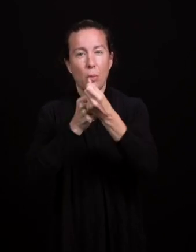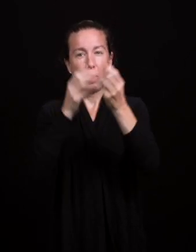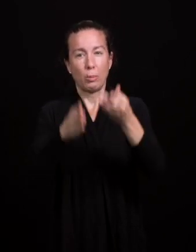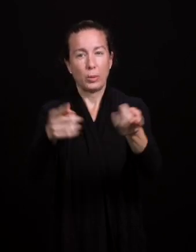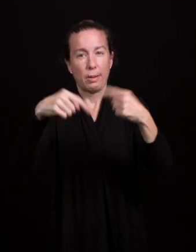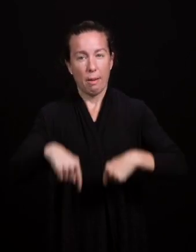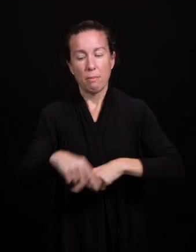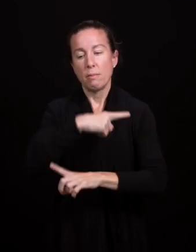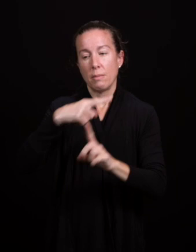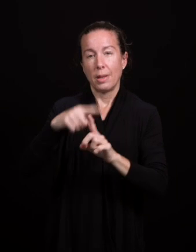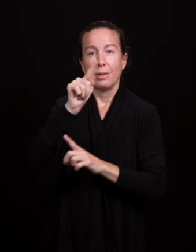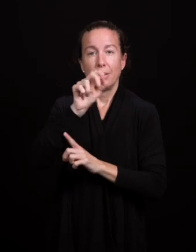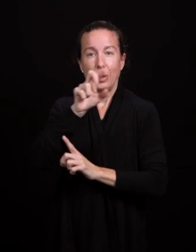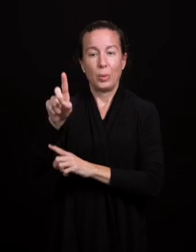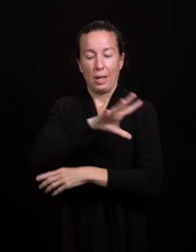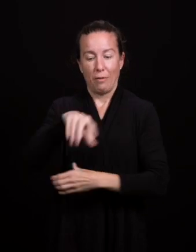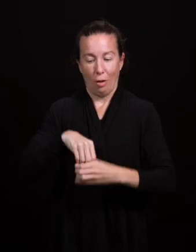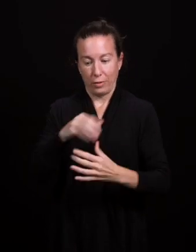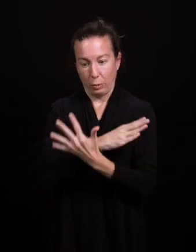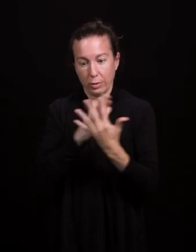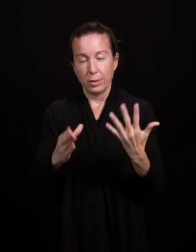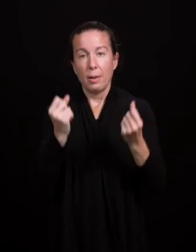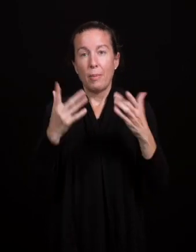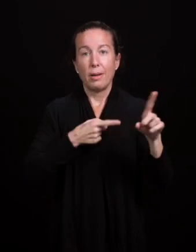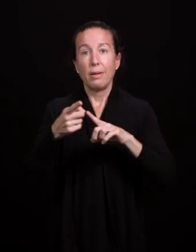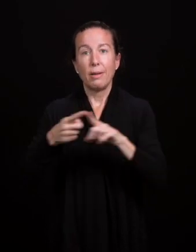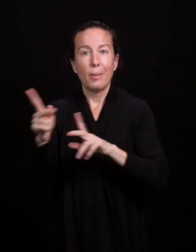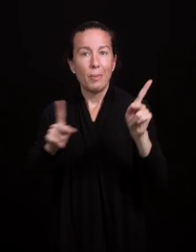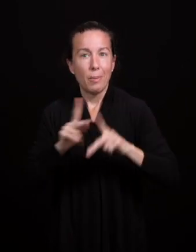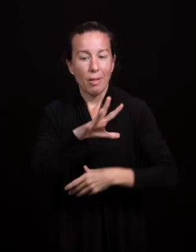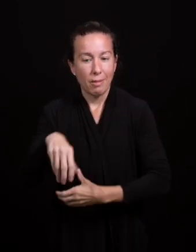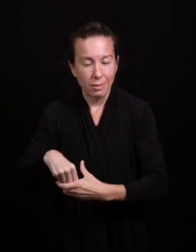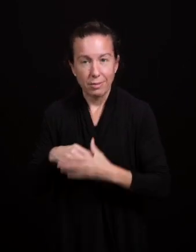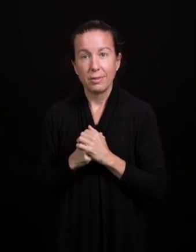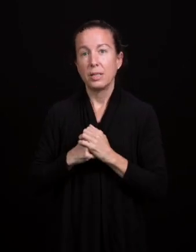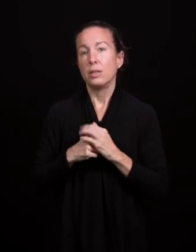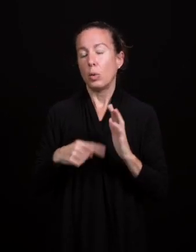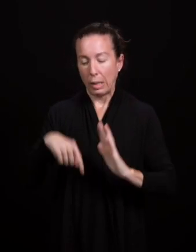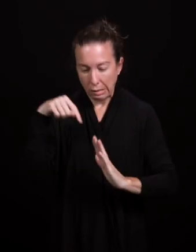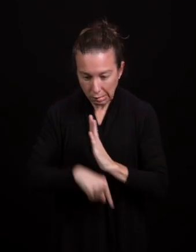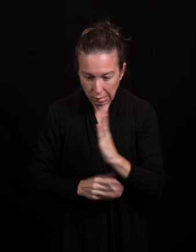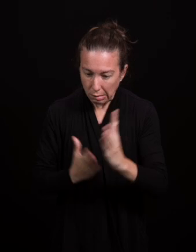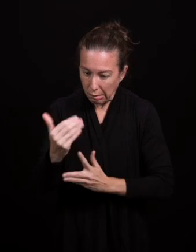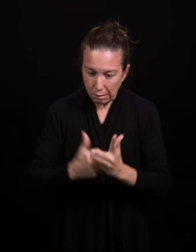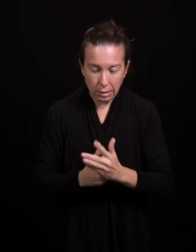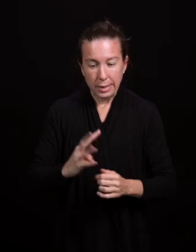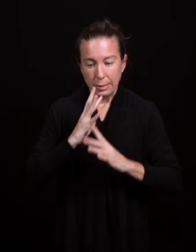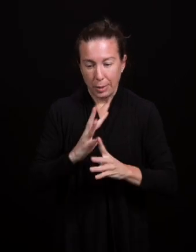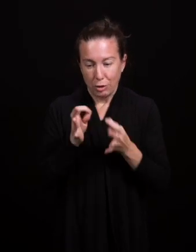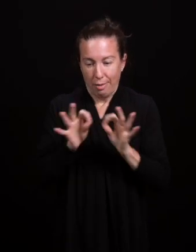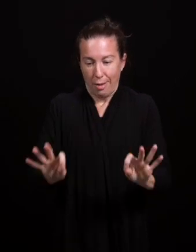well as her teacher of the deaf. And so we were able to do intensive speech and language work. We did about